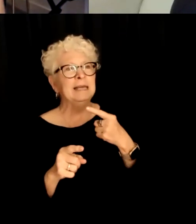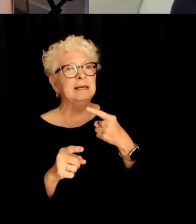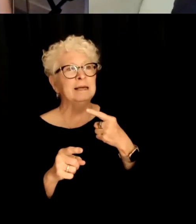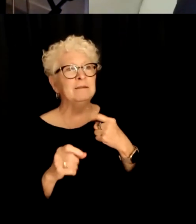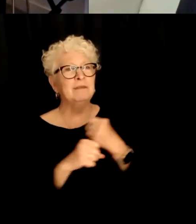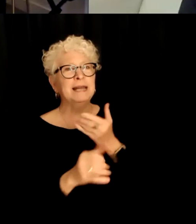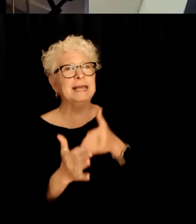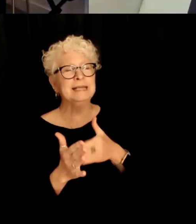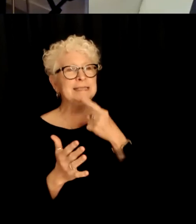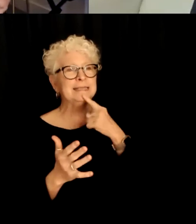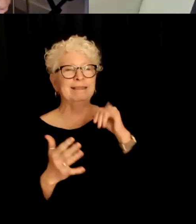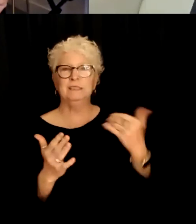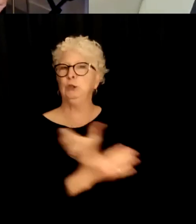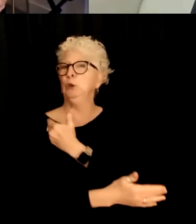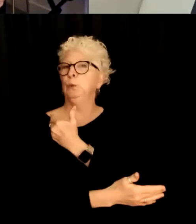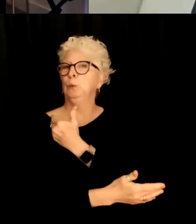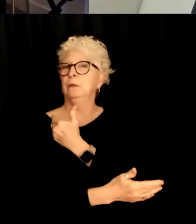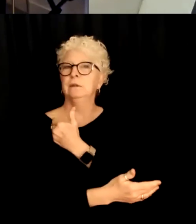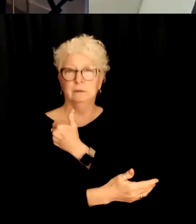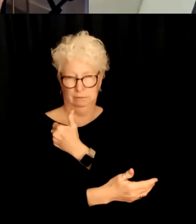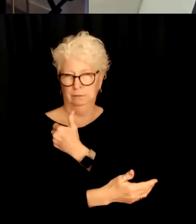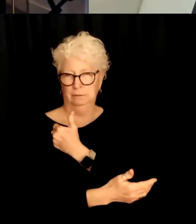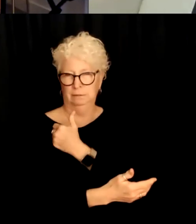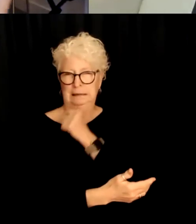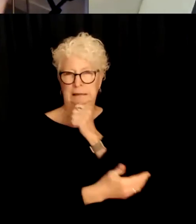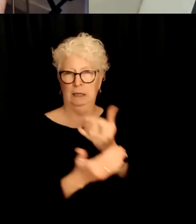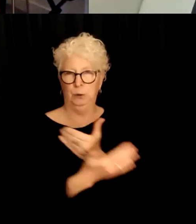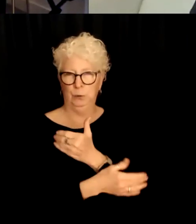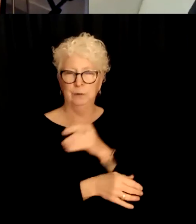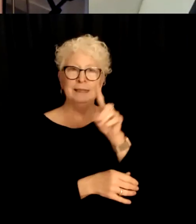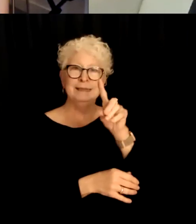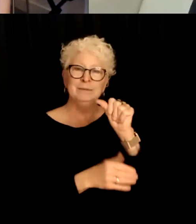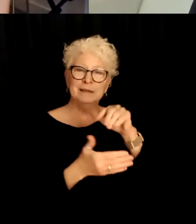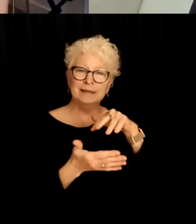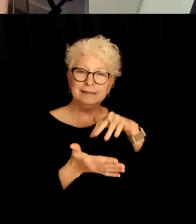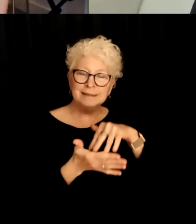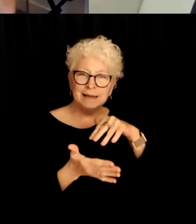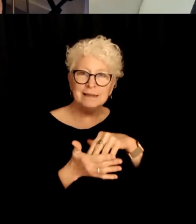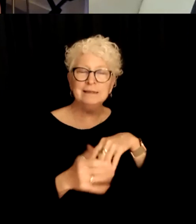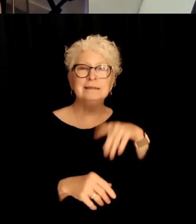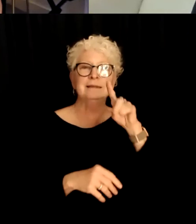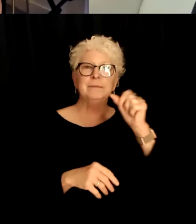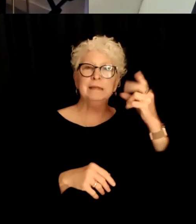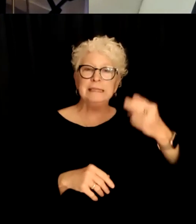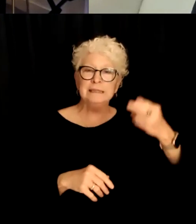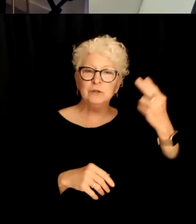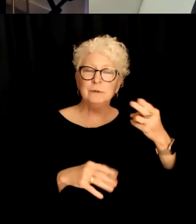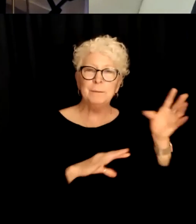some ways, it's taking, disability and disability studies and disability history and putting it back at the